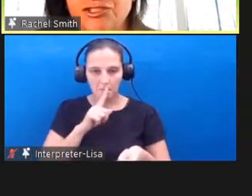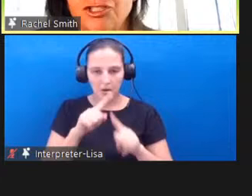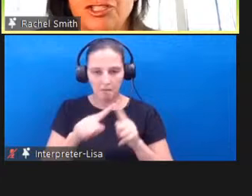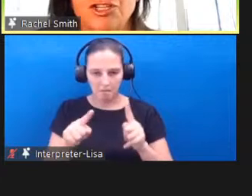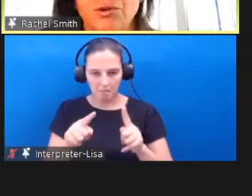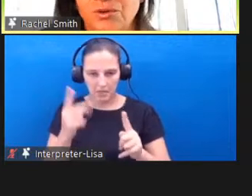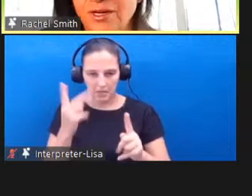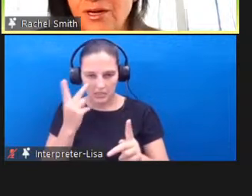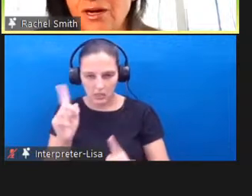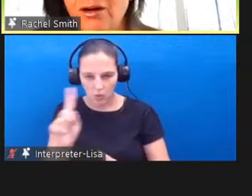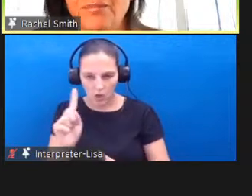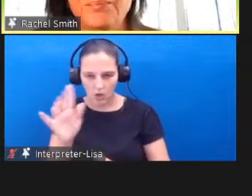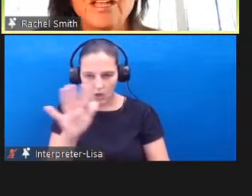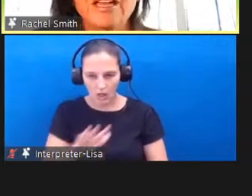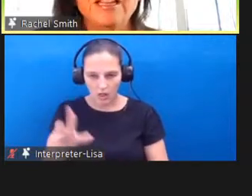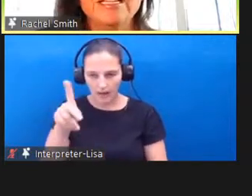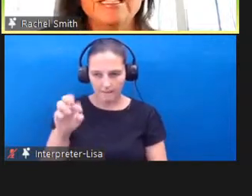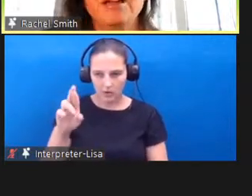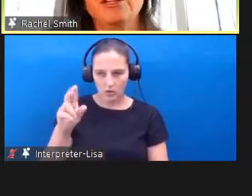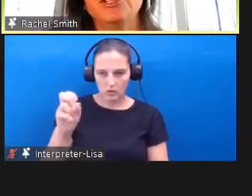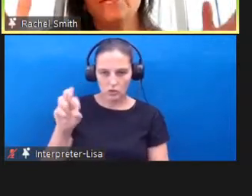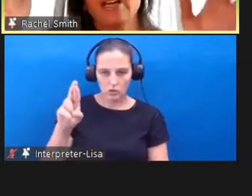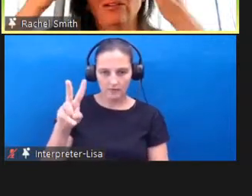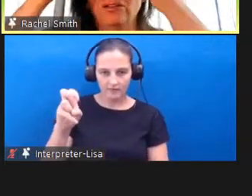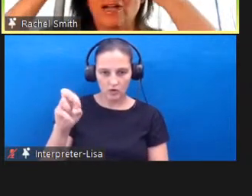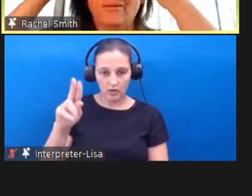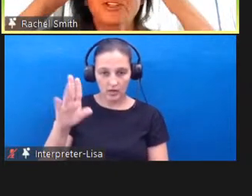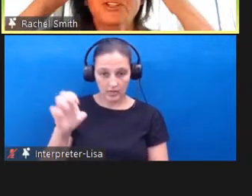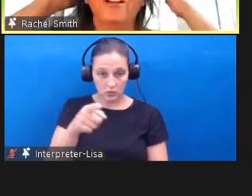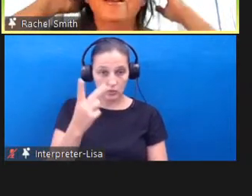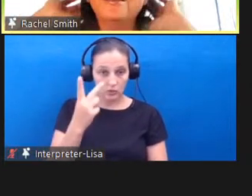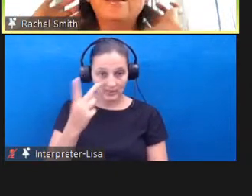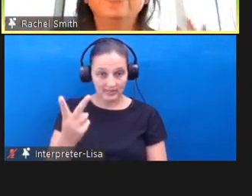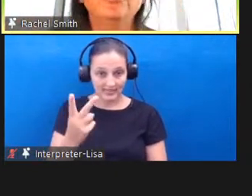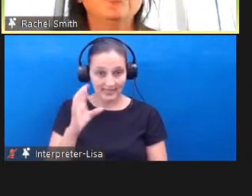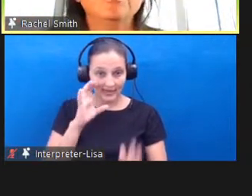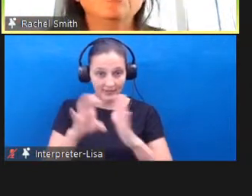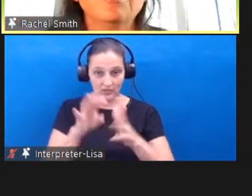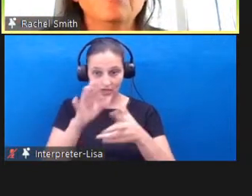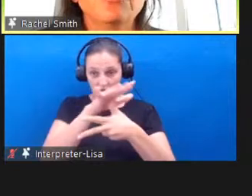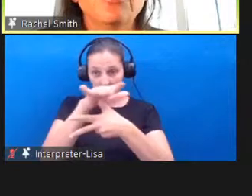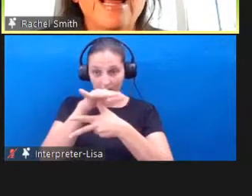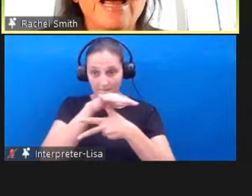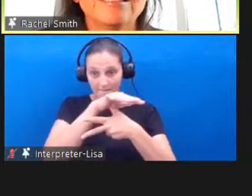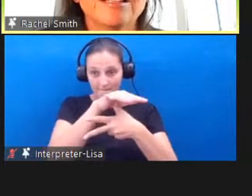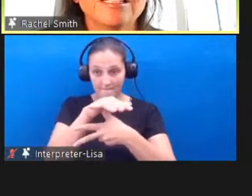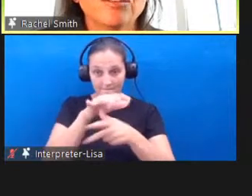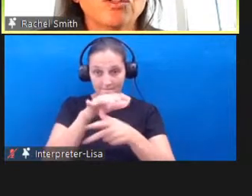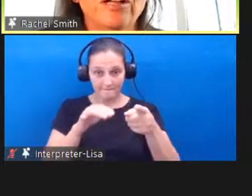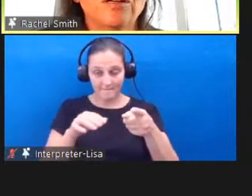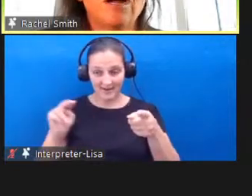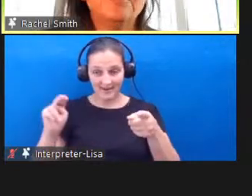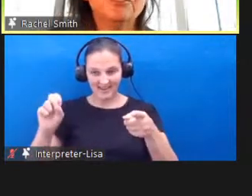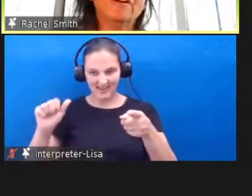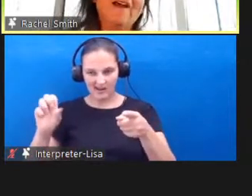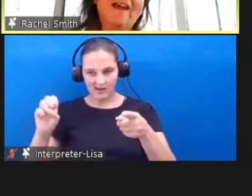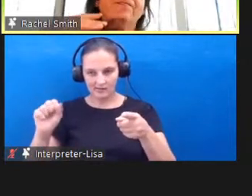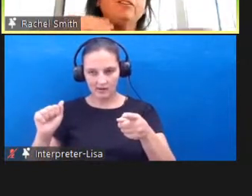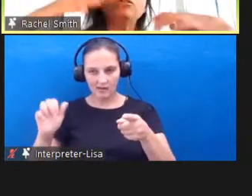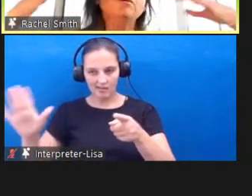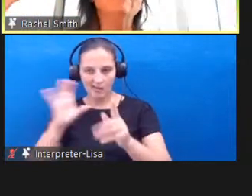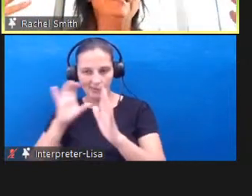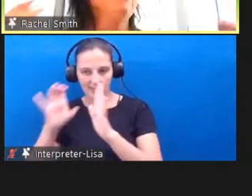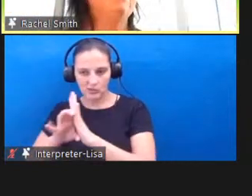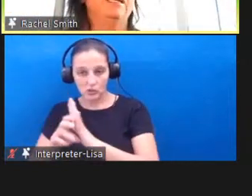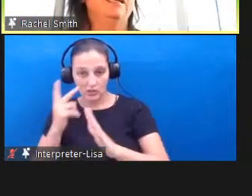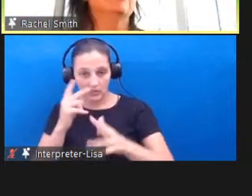is, and just show this image of the helicopter that flew. This is an image from NASA, and this is a little helicopter, and it